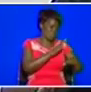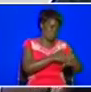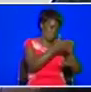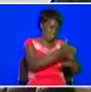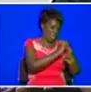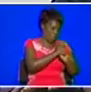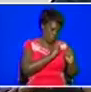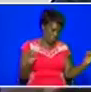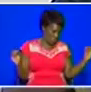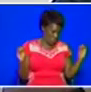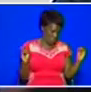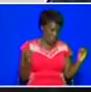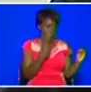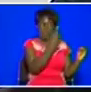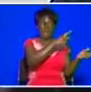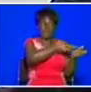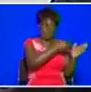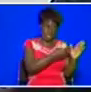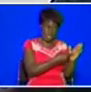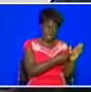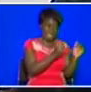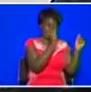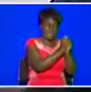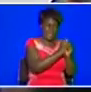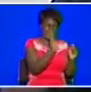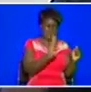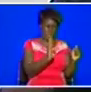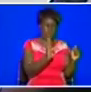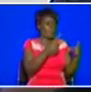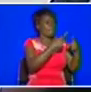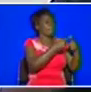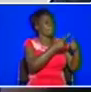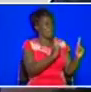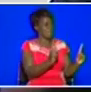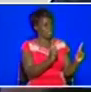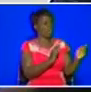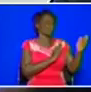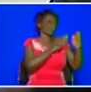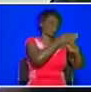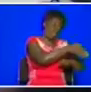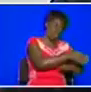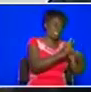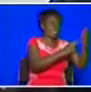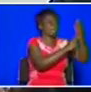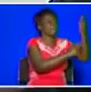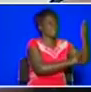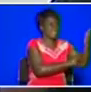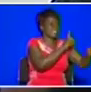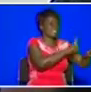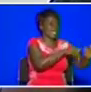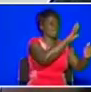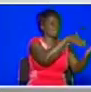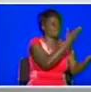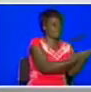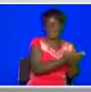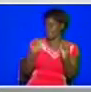resources in one project in terms of risk, your risk management and everything. But we will cross that bridge when we come to it. But David, certainly